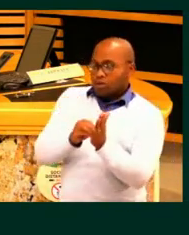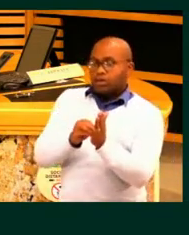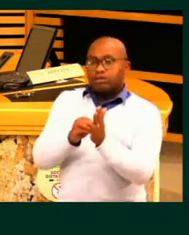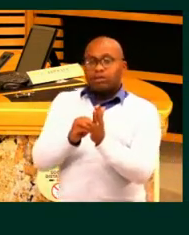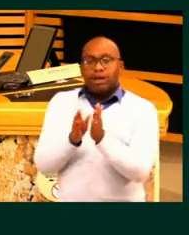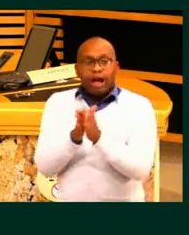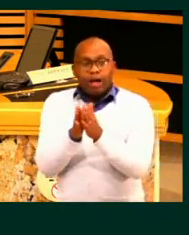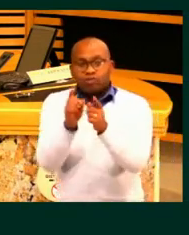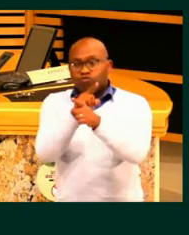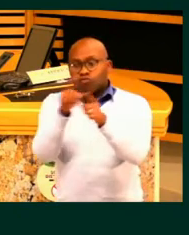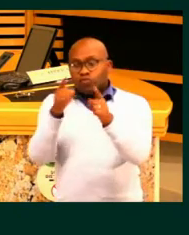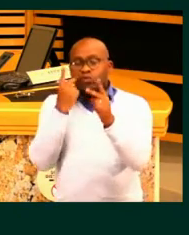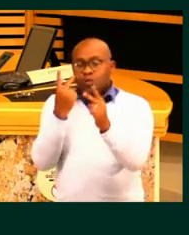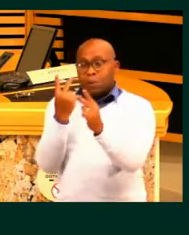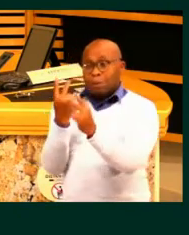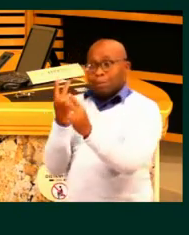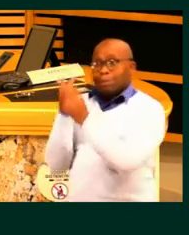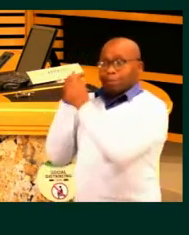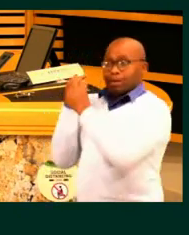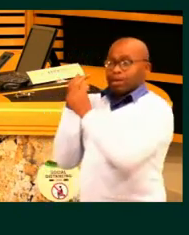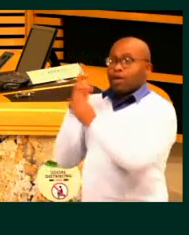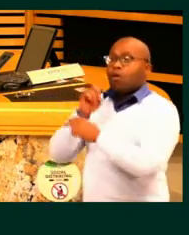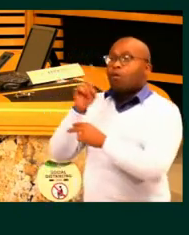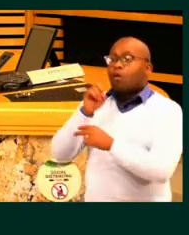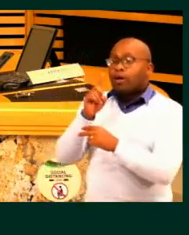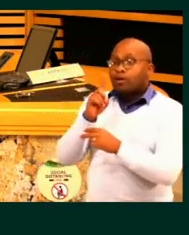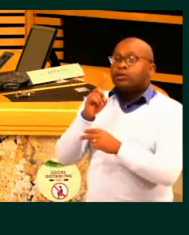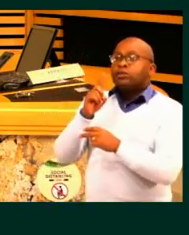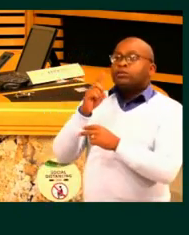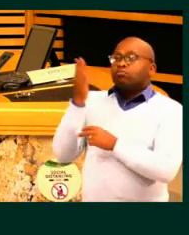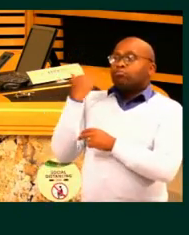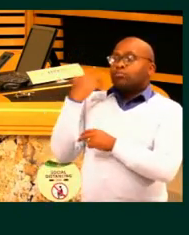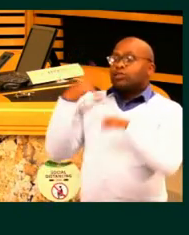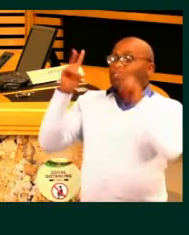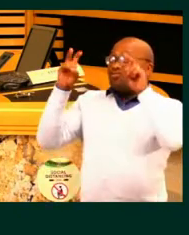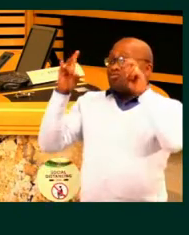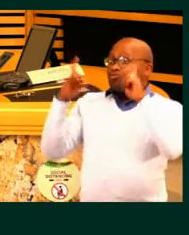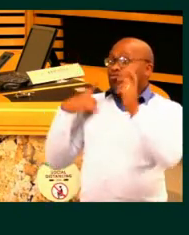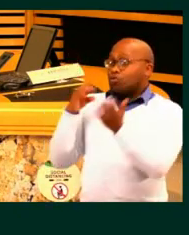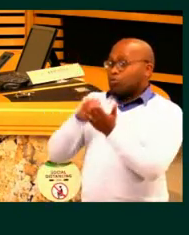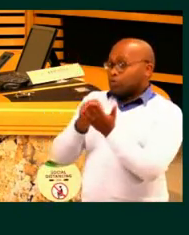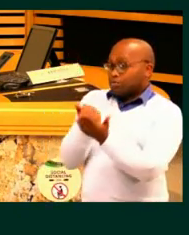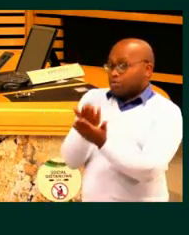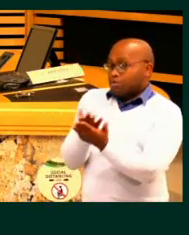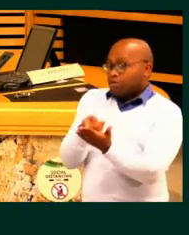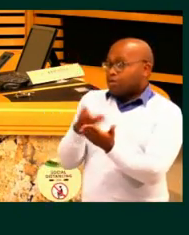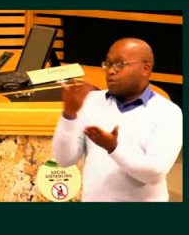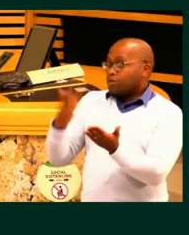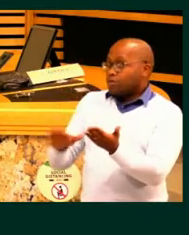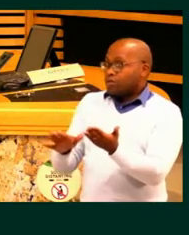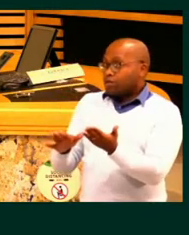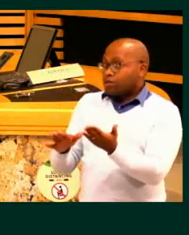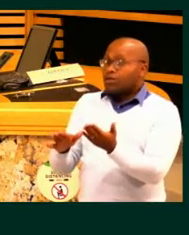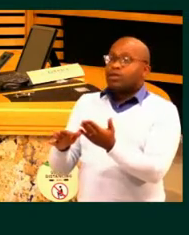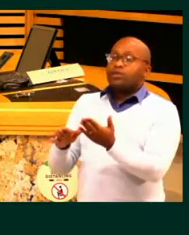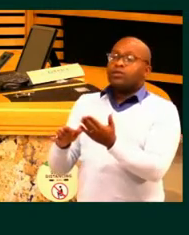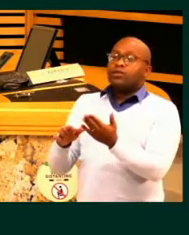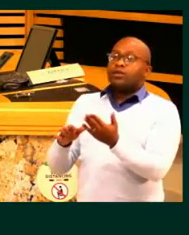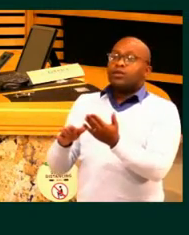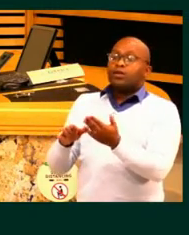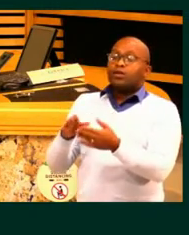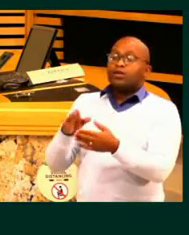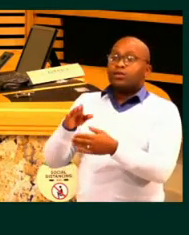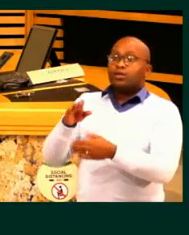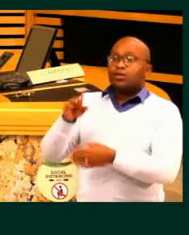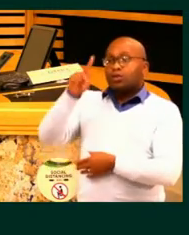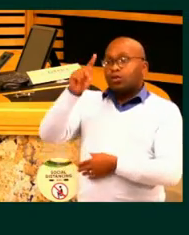back to a motion that was raised by honorable Dr kiut in this